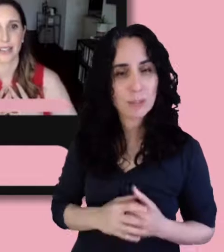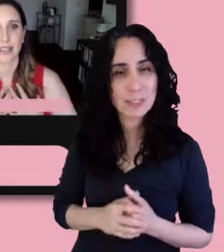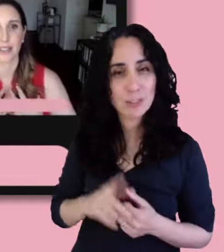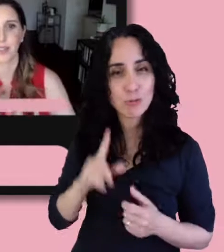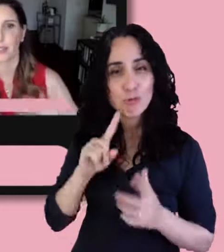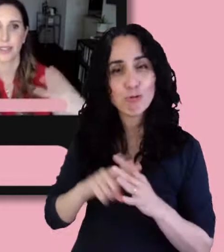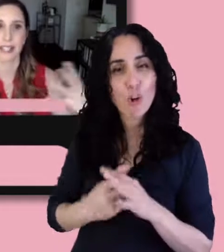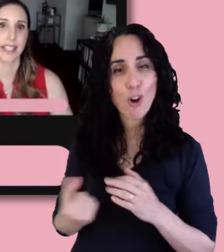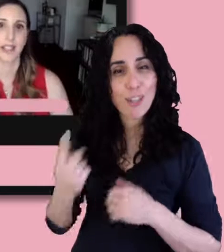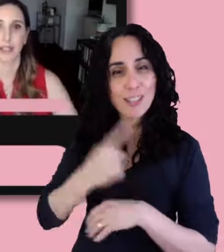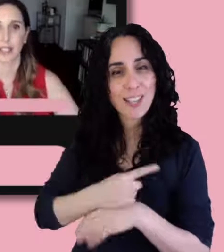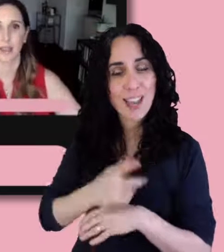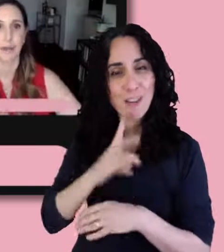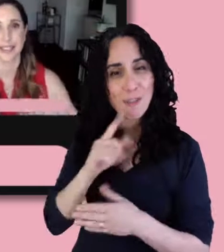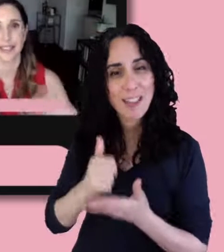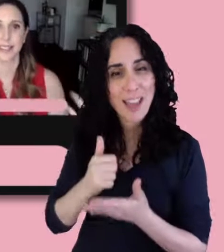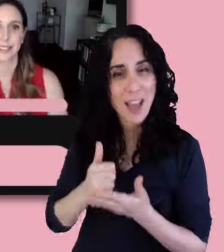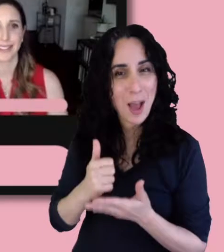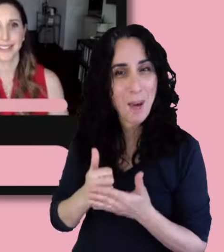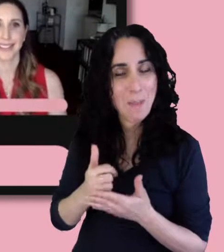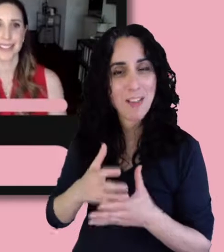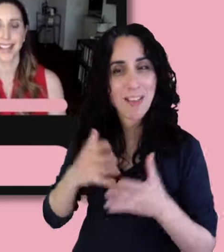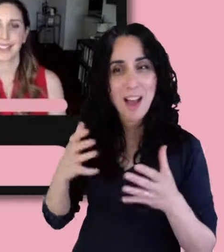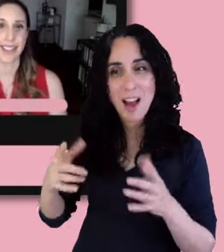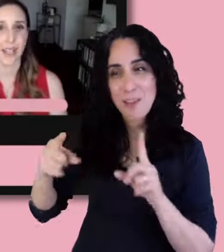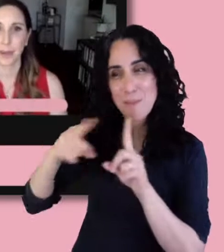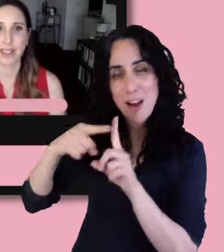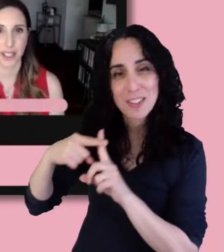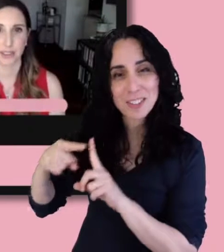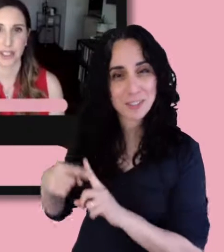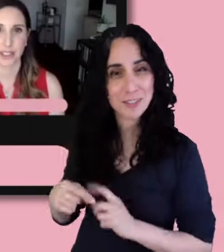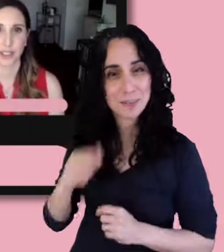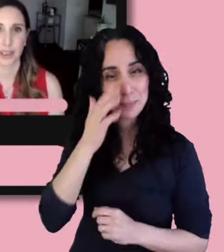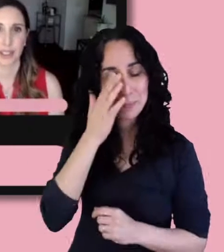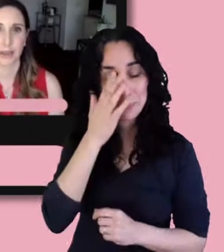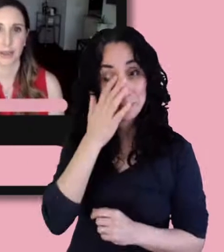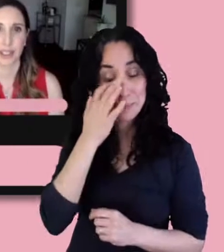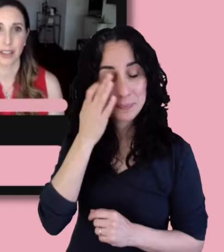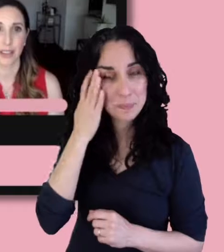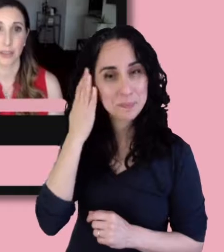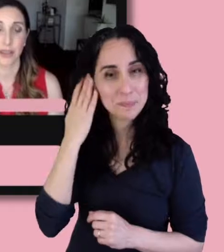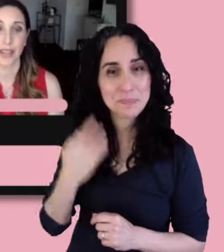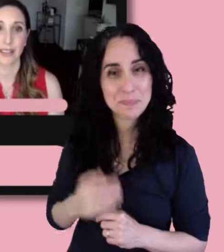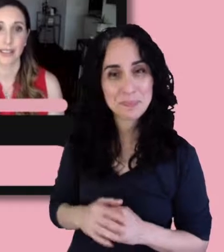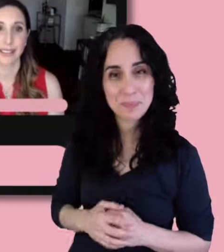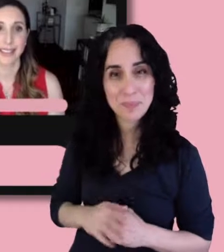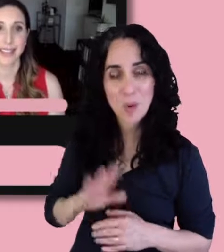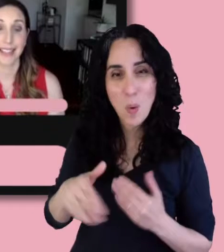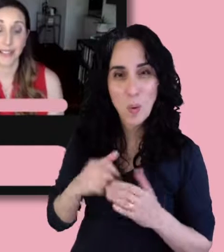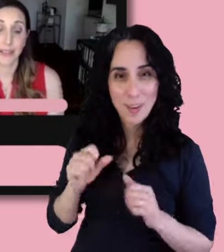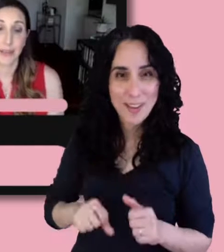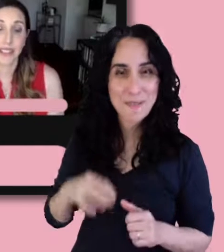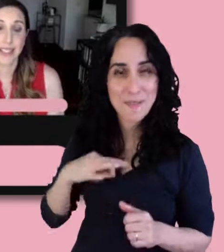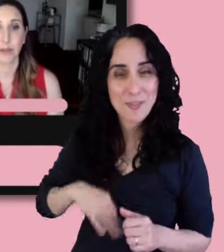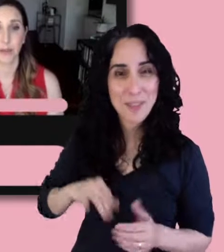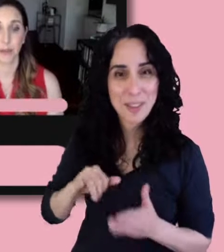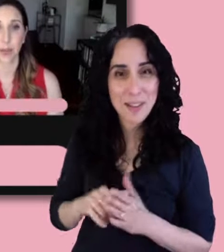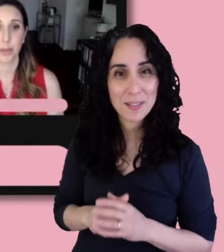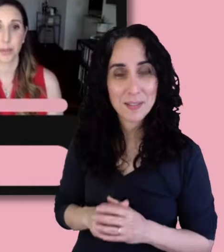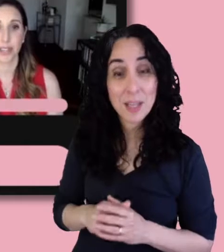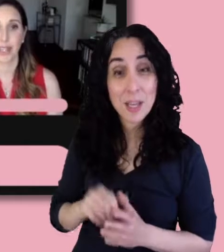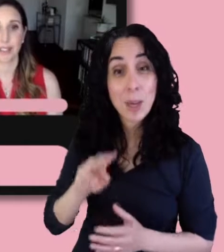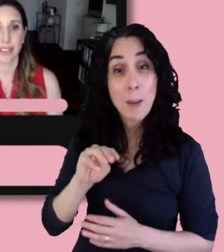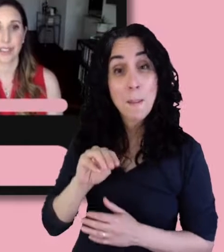and start the day. It kind of has a lot of positivity to it, and we could all use that. And also, like I said